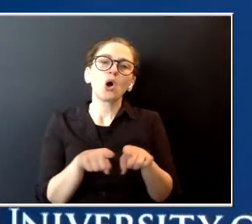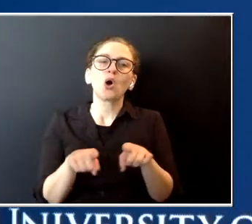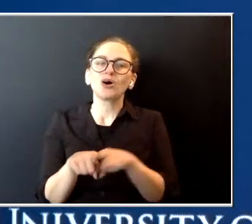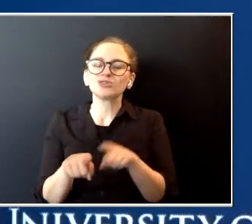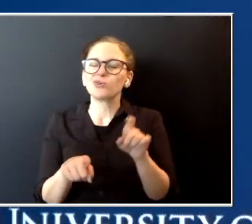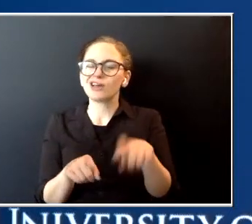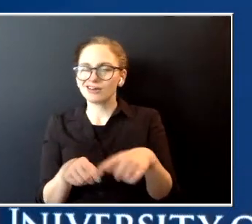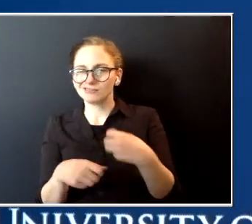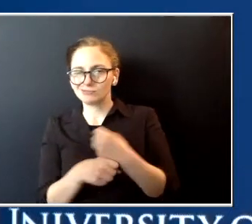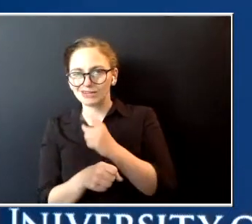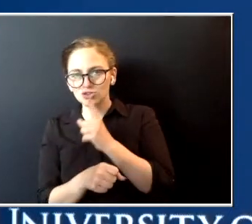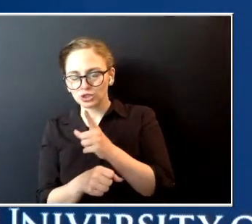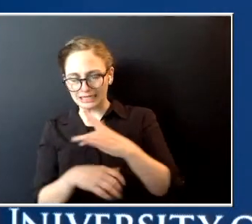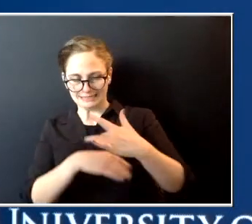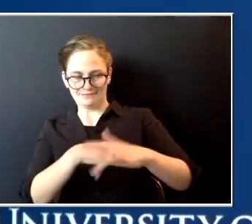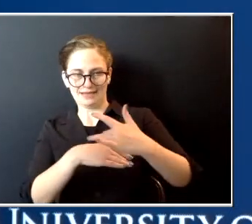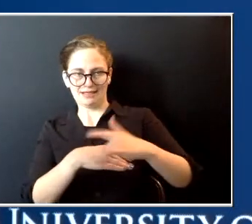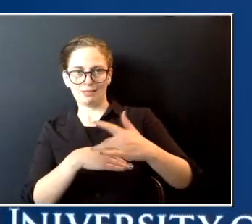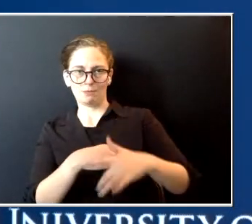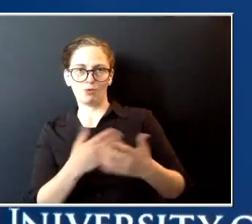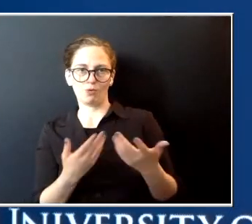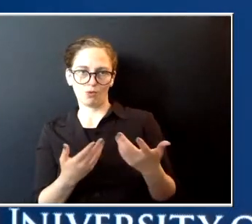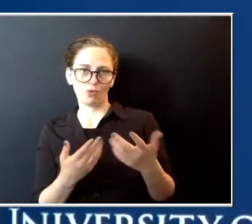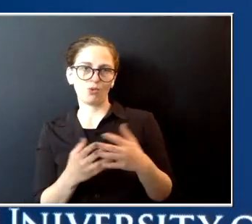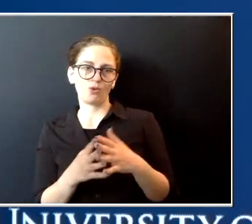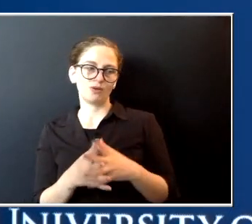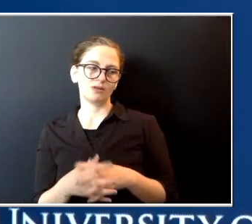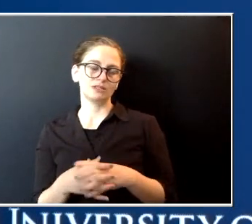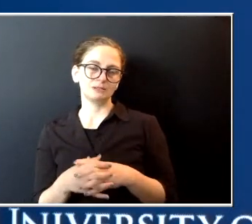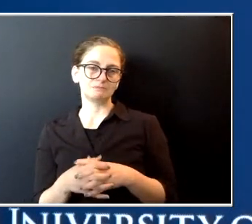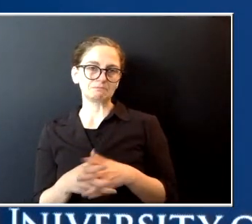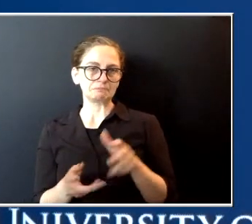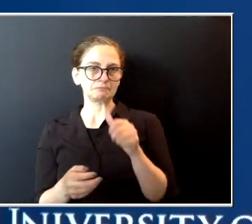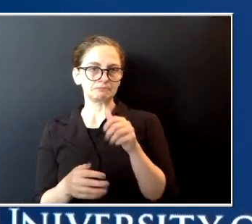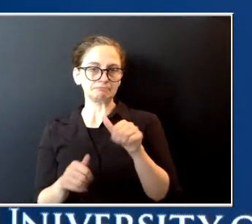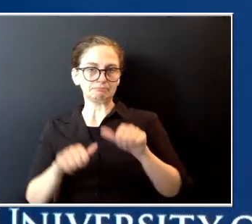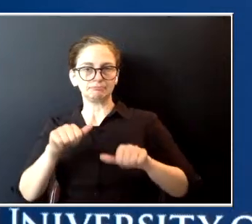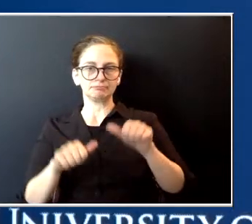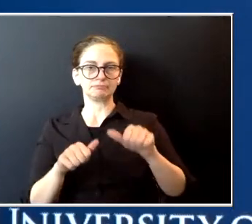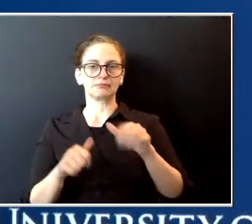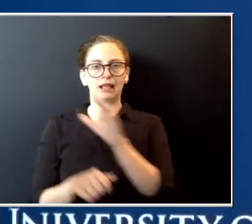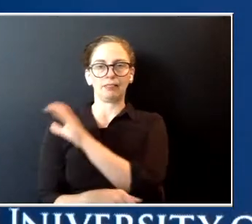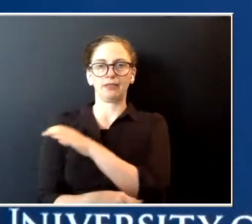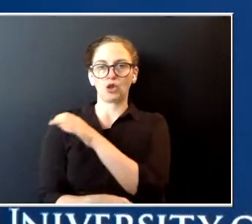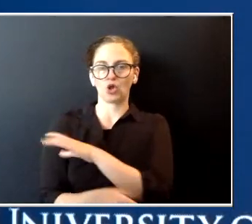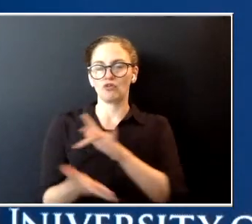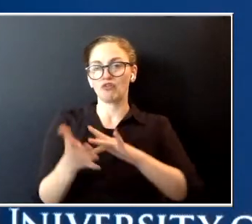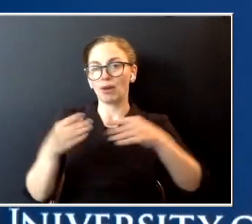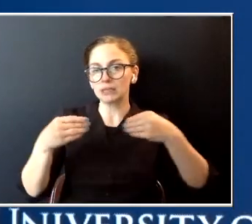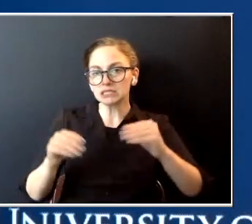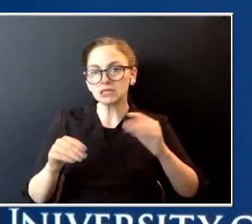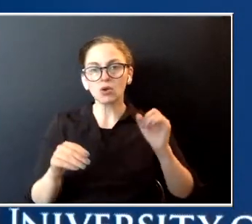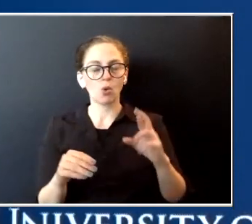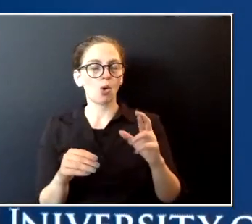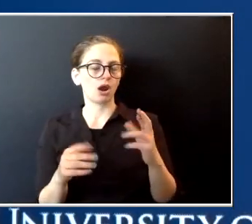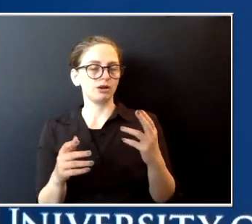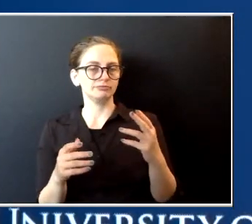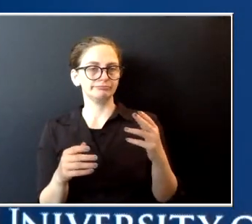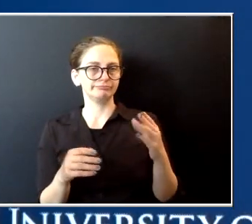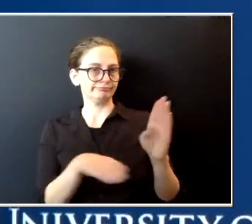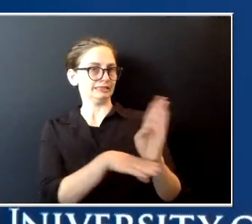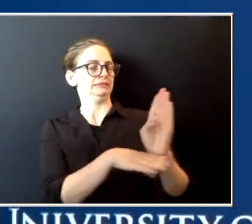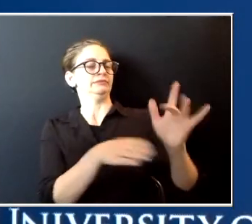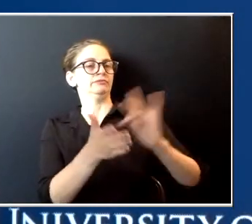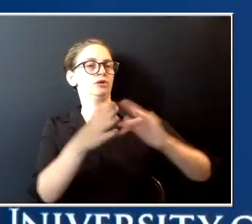available. Unsure about the clinical pharmacies or the commercial pharmacies. But we know with increasing or rising